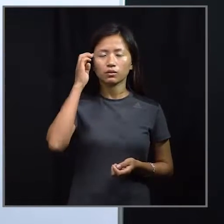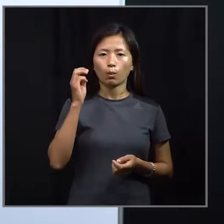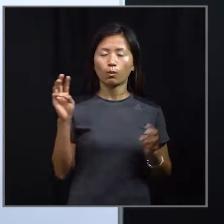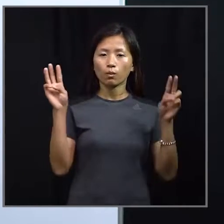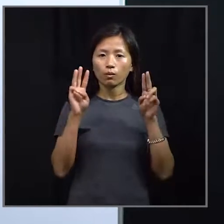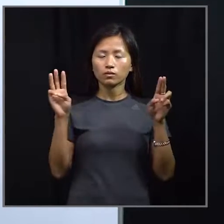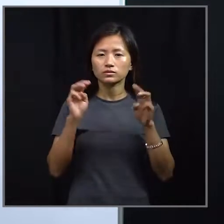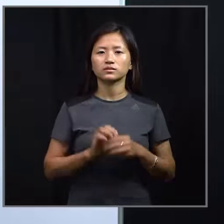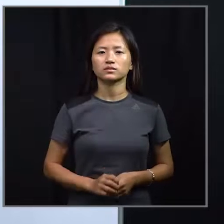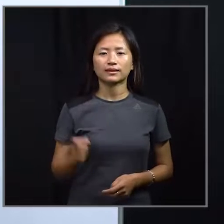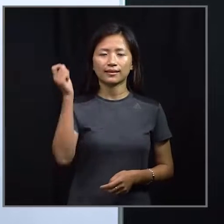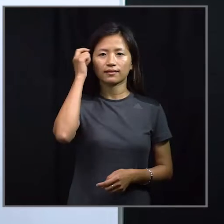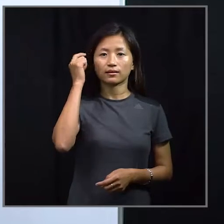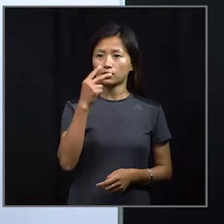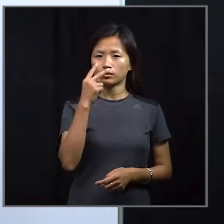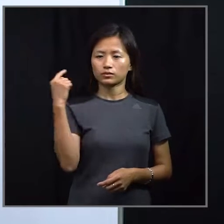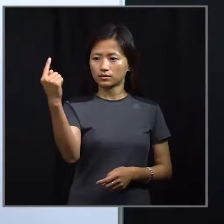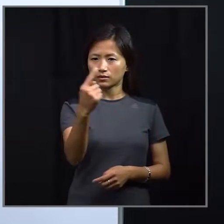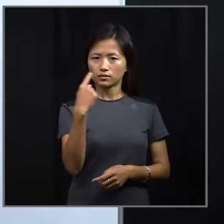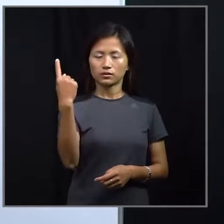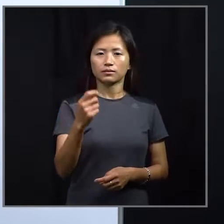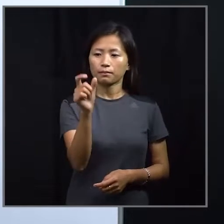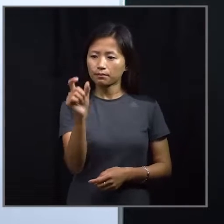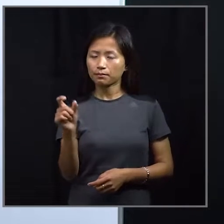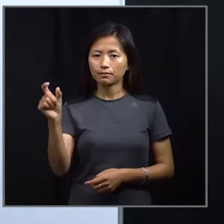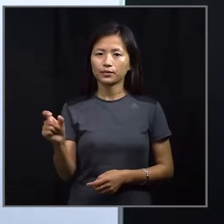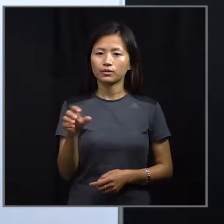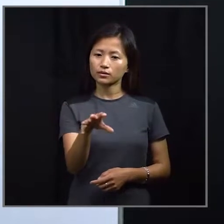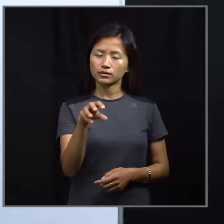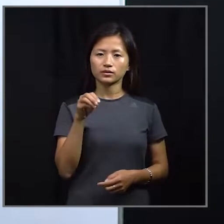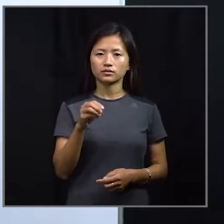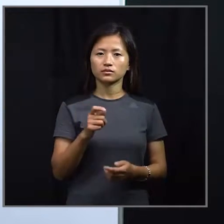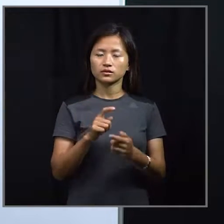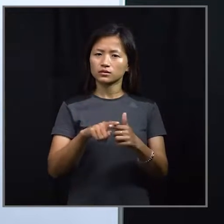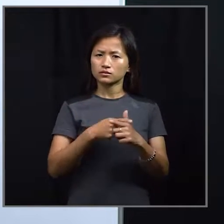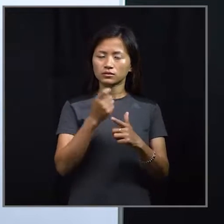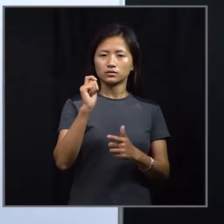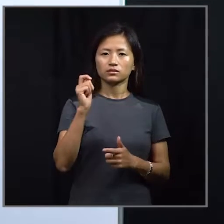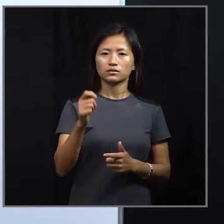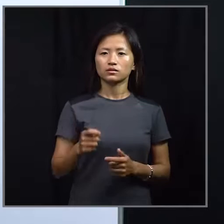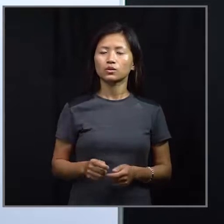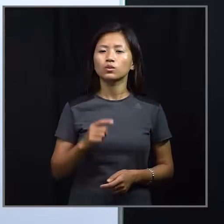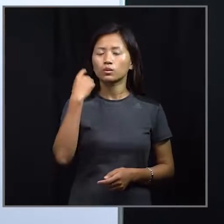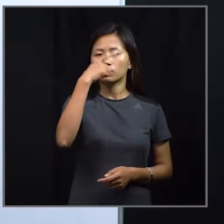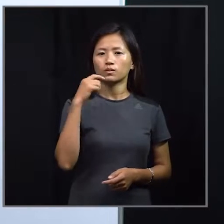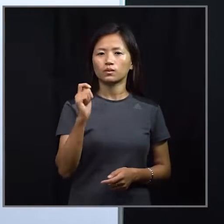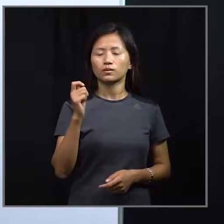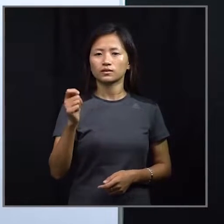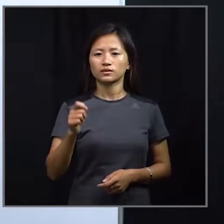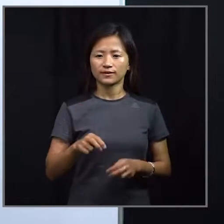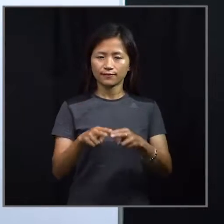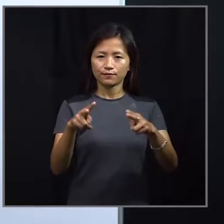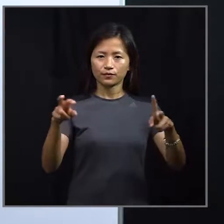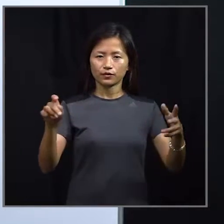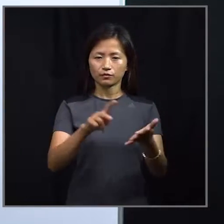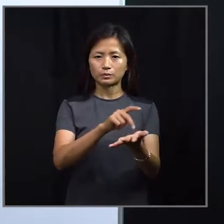just think, and then you just look around. There are people who gets job. There are people who works in